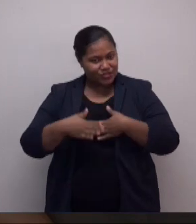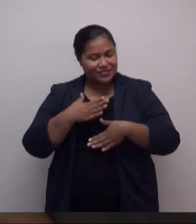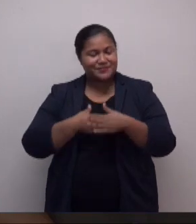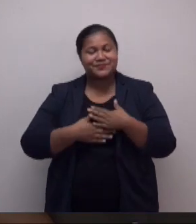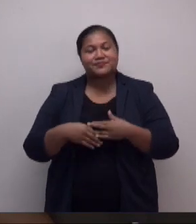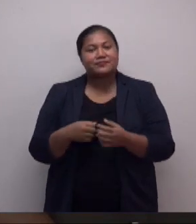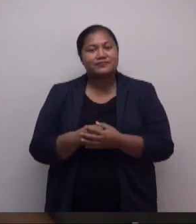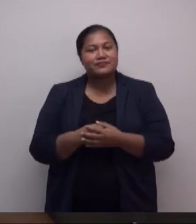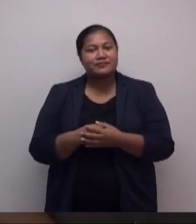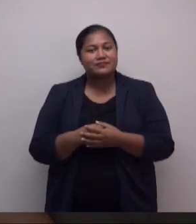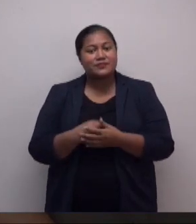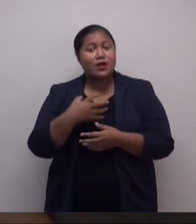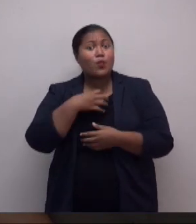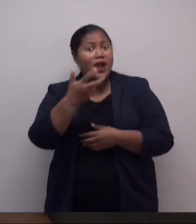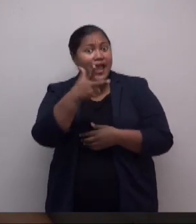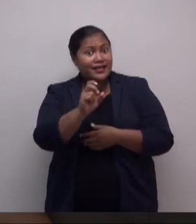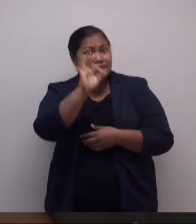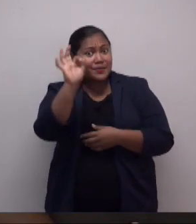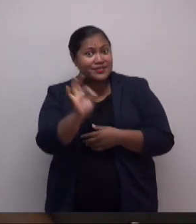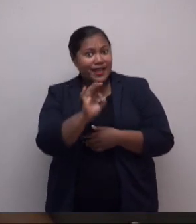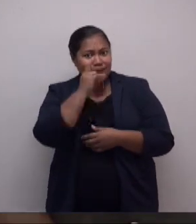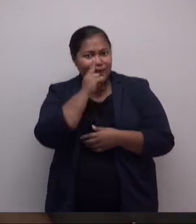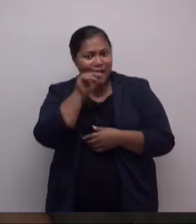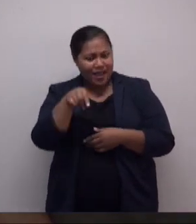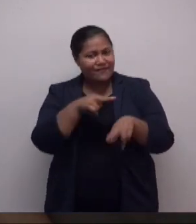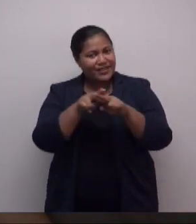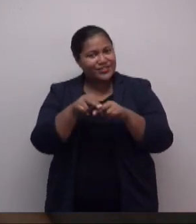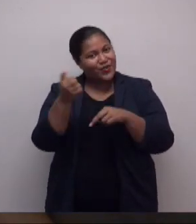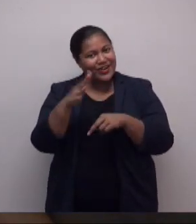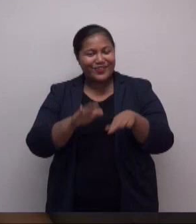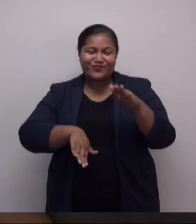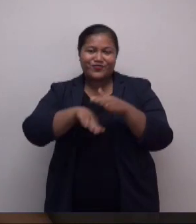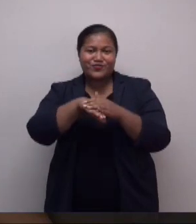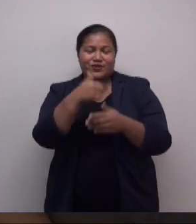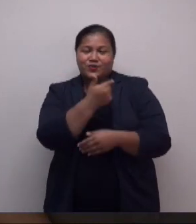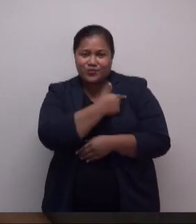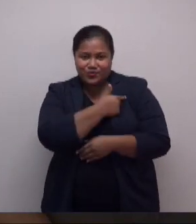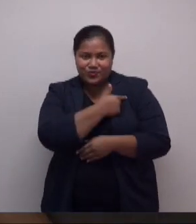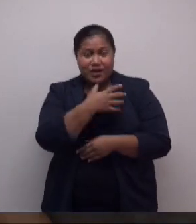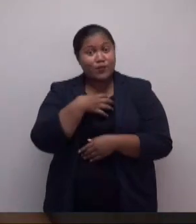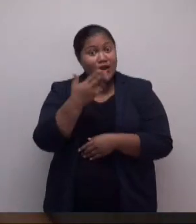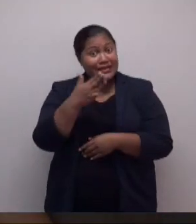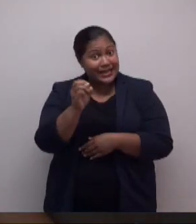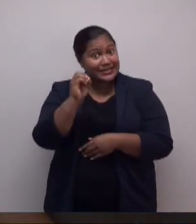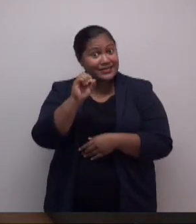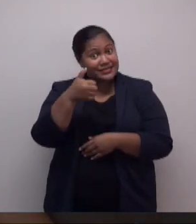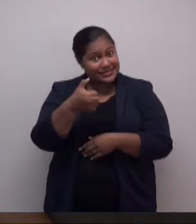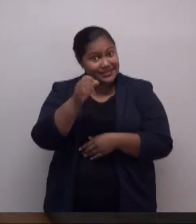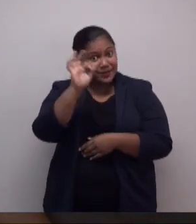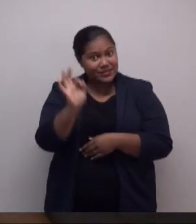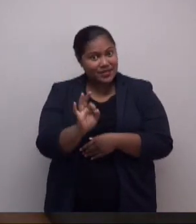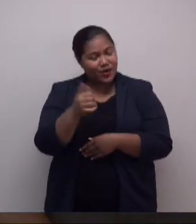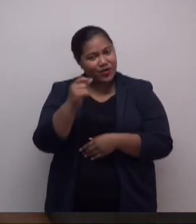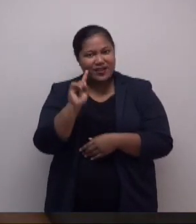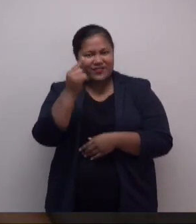Over 80% of adults in Fiji are fully vaccinated, and more than 96% have received at least one